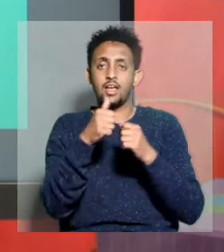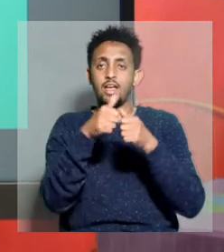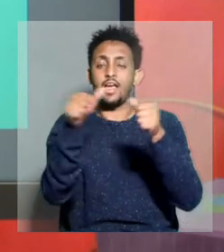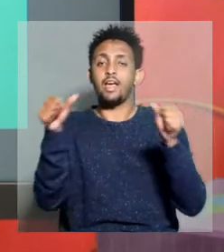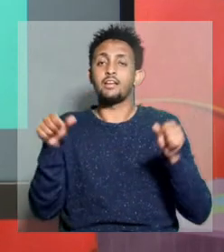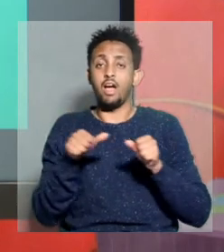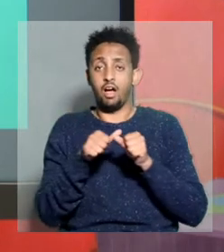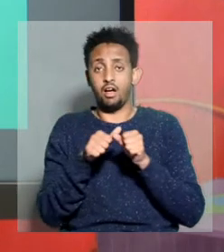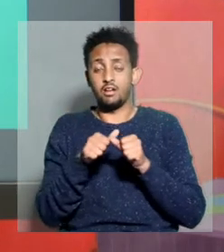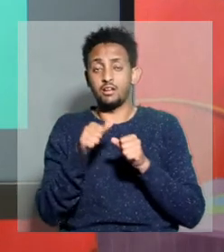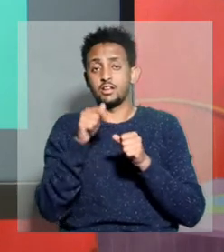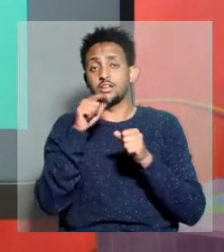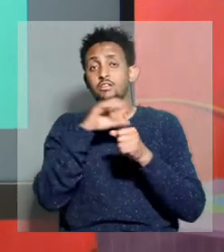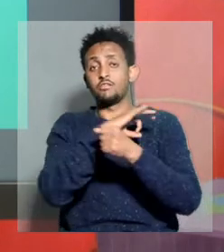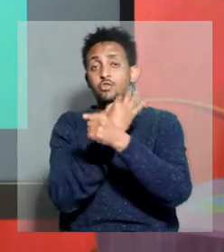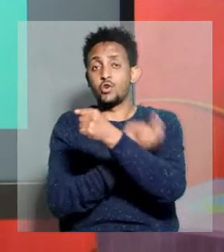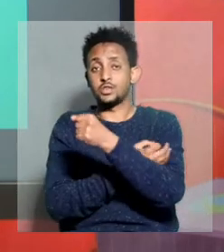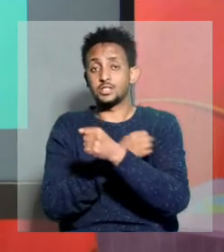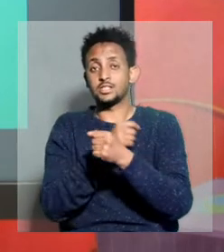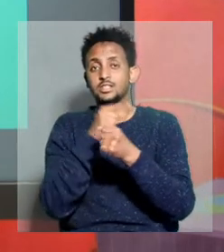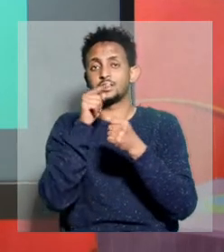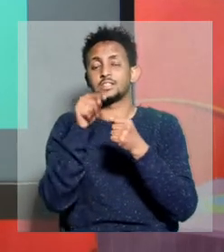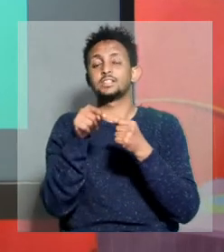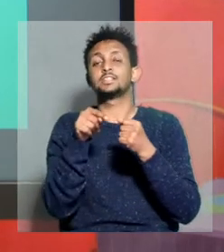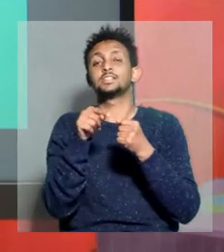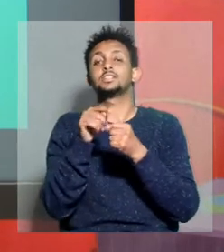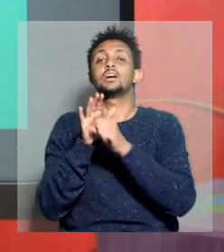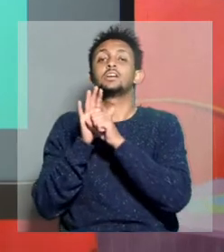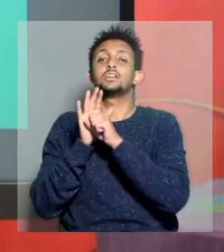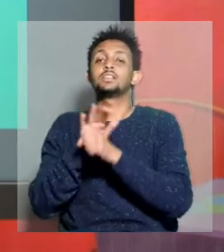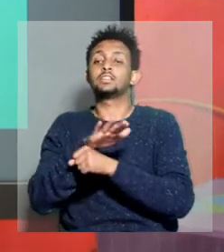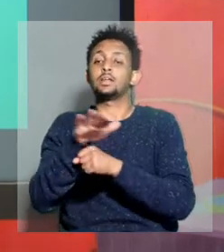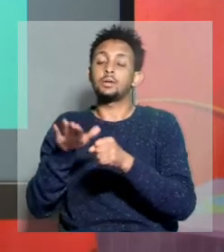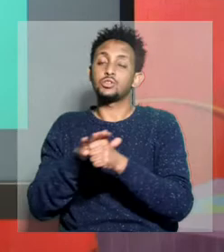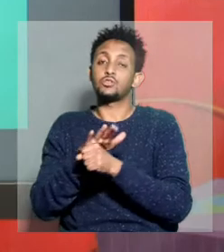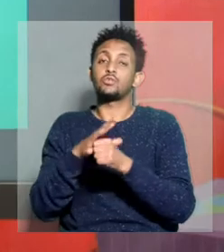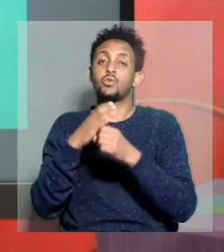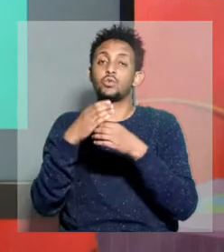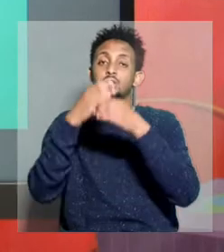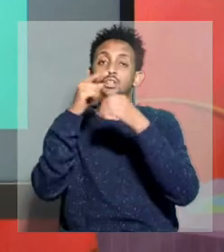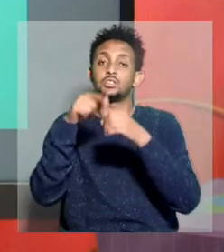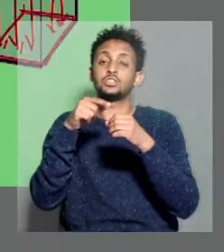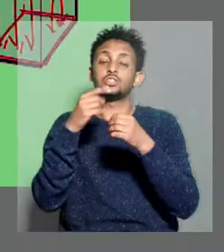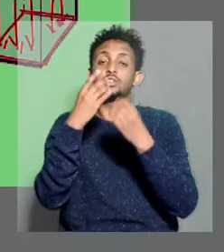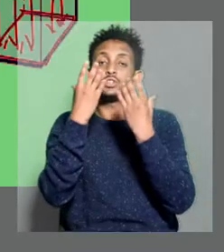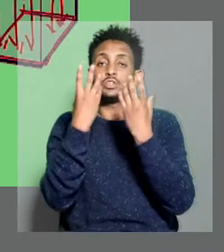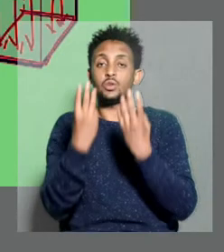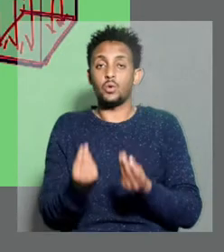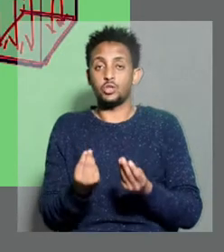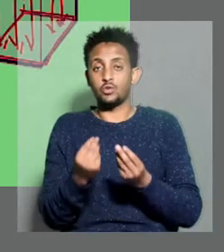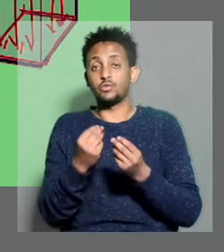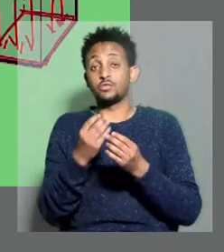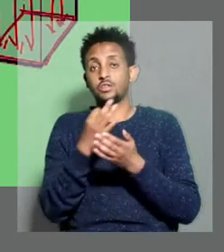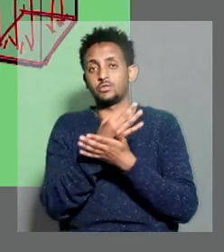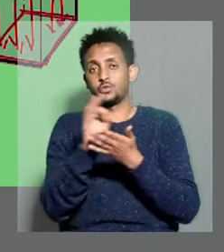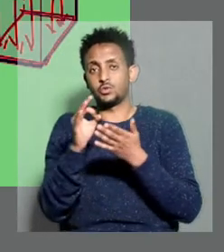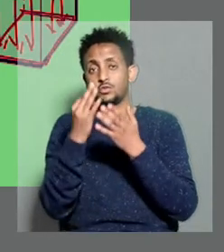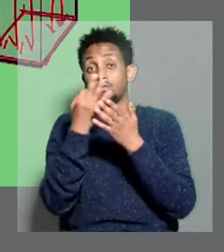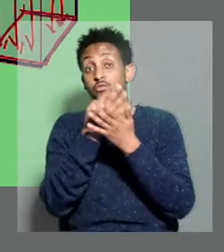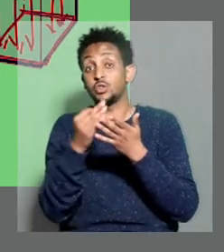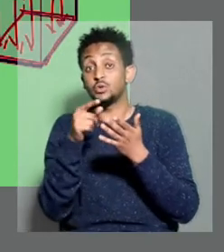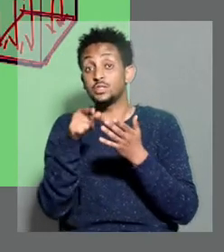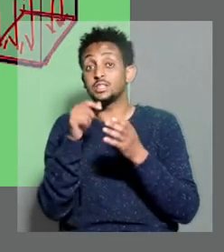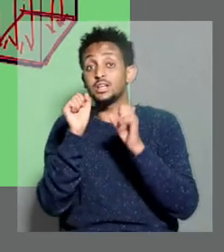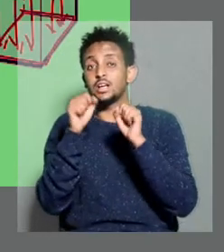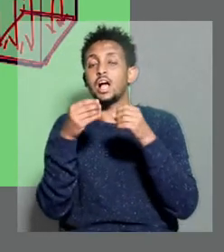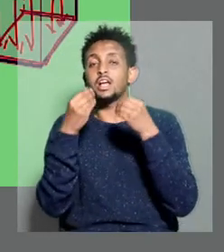over area. And the force appears at the base of the container is due to the weight of the fluid. The weight of the fluid